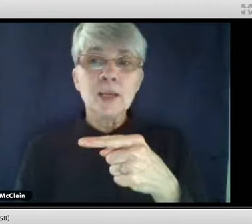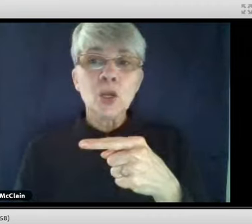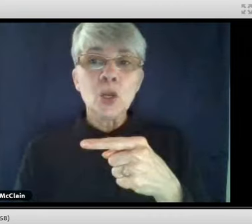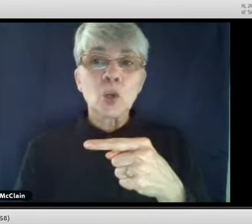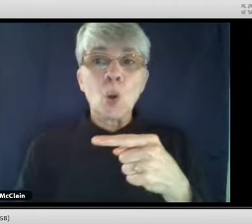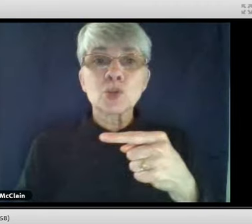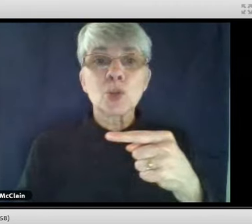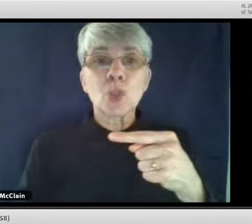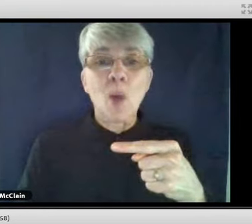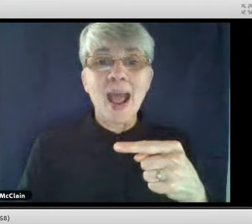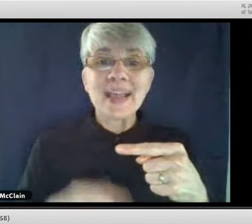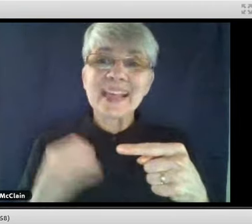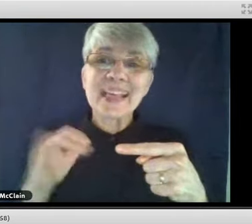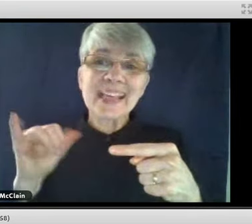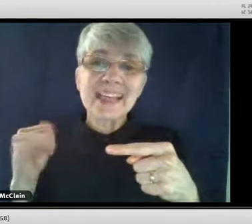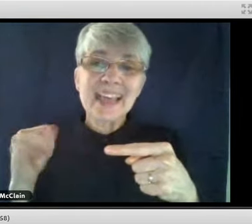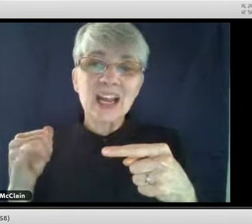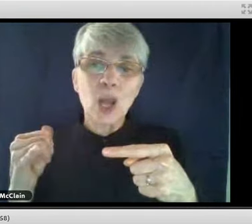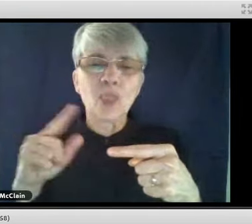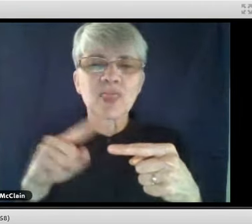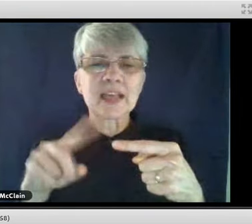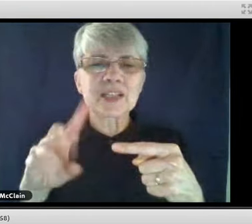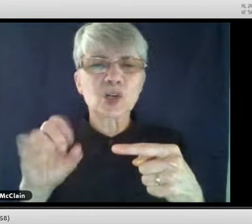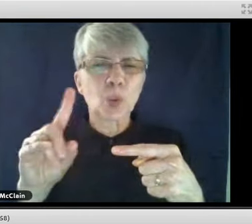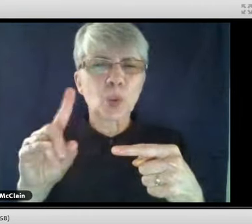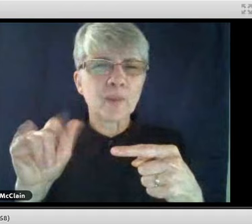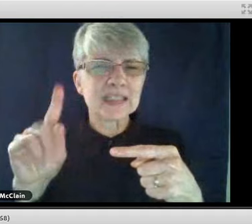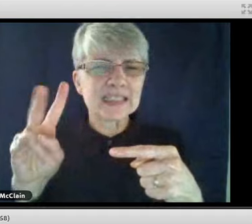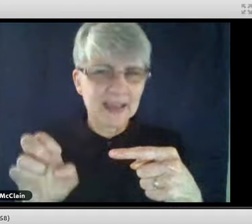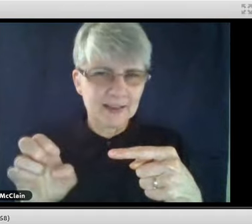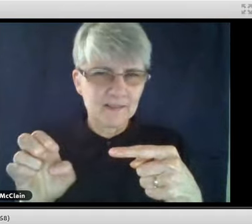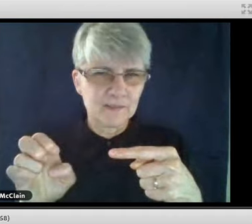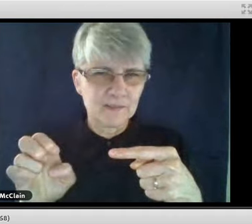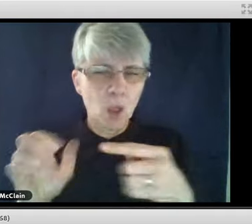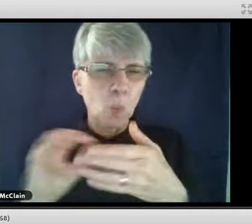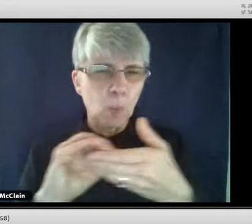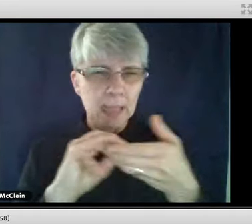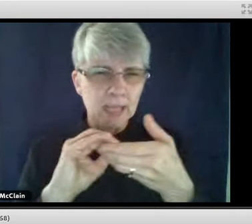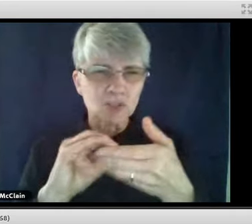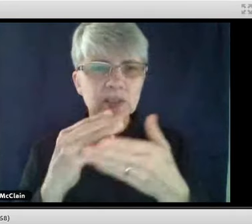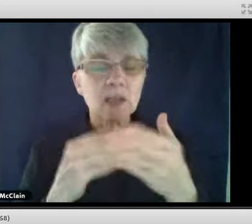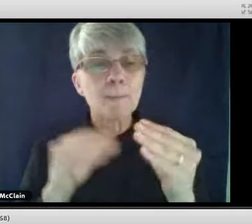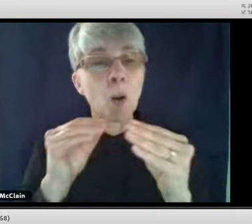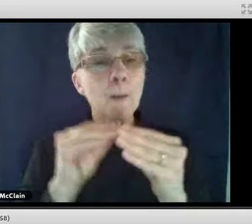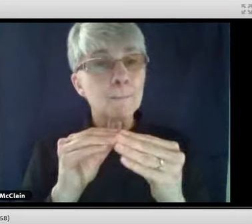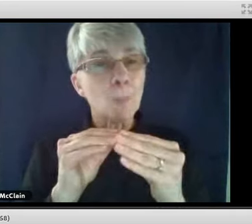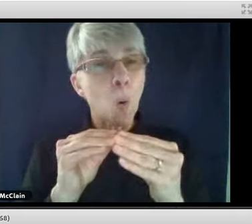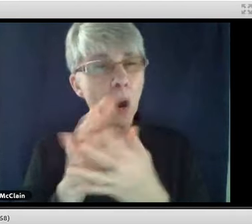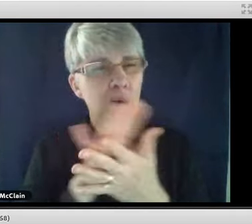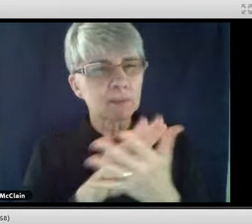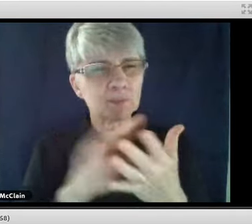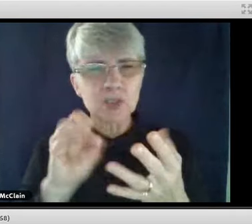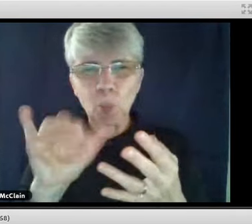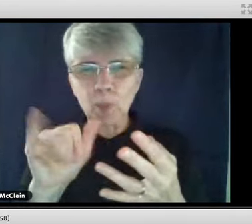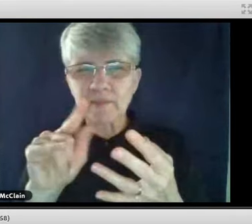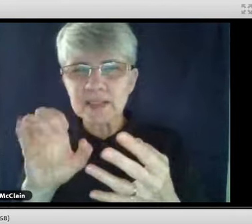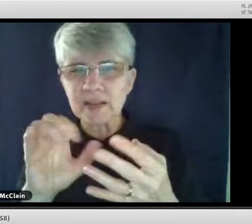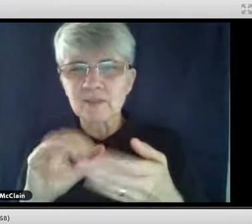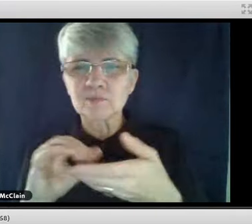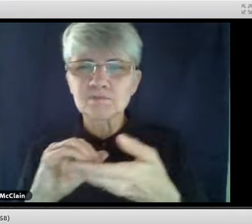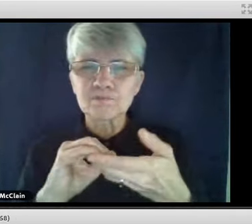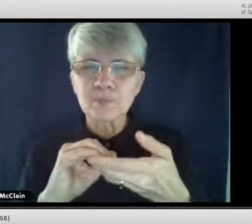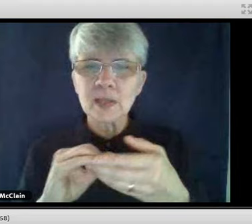the yellow area here, these are all derivative relationships. Some are much more derivative than others. You can see here there's kind of